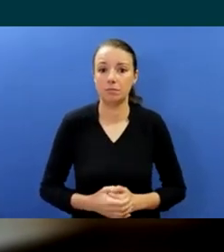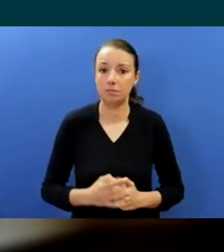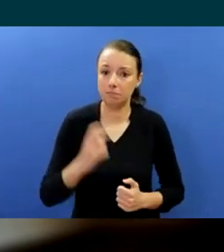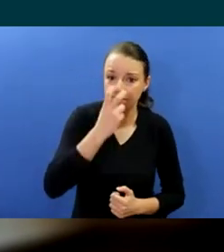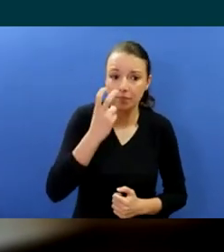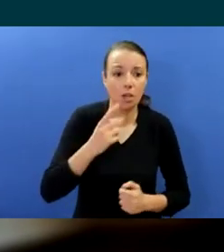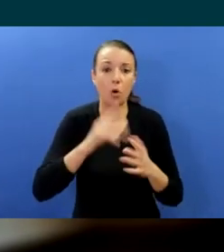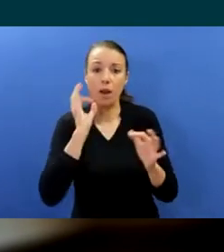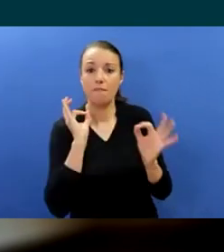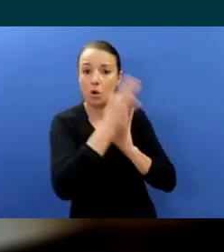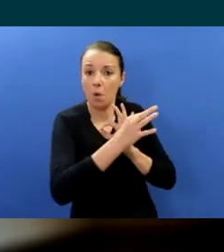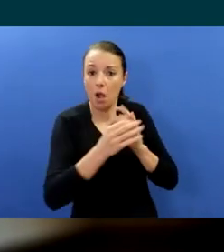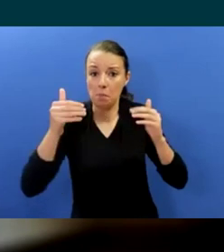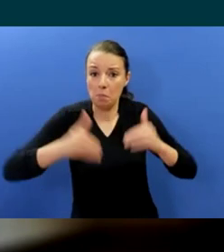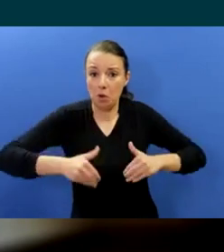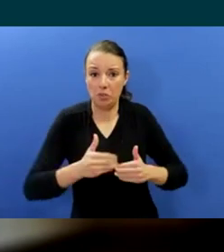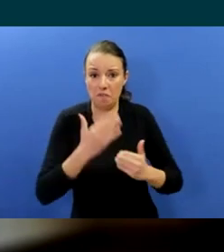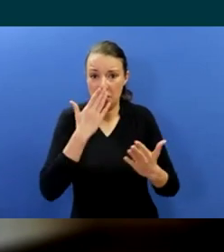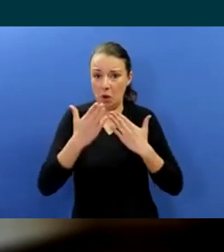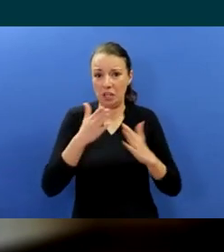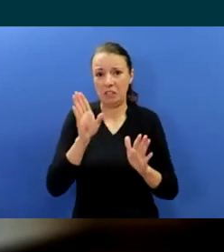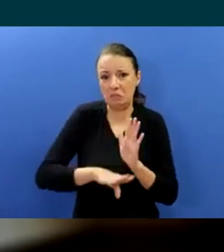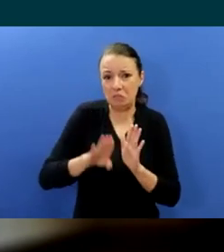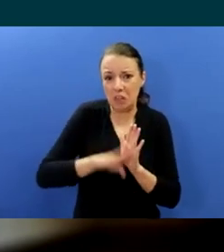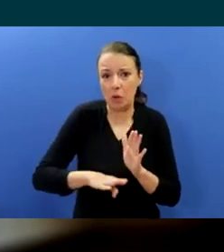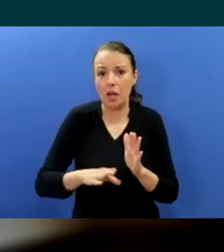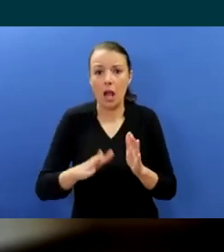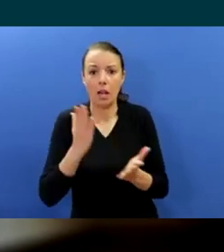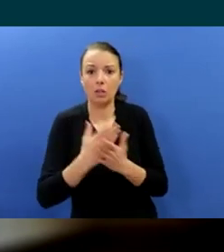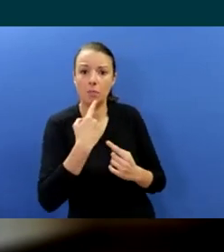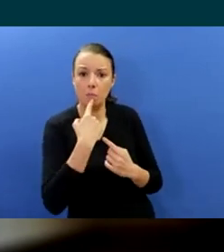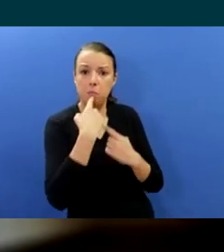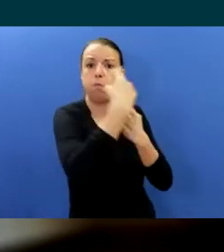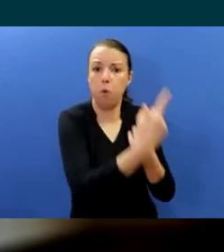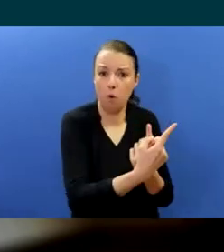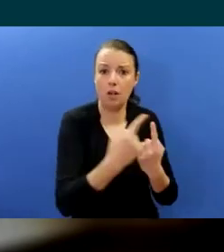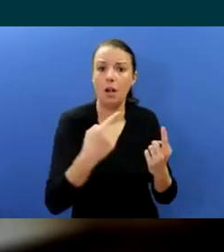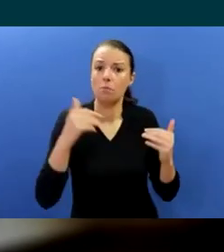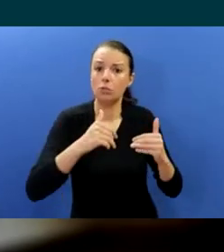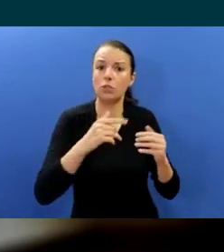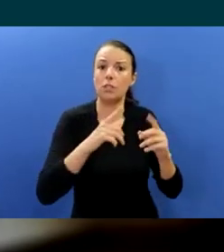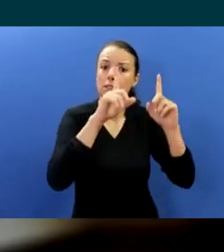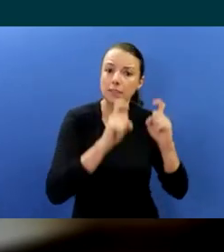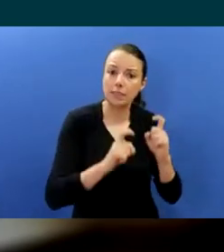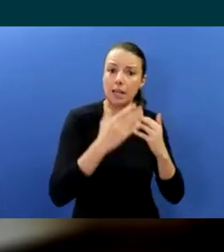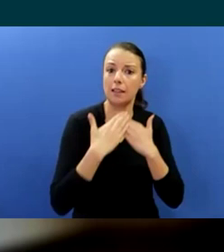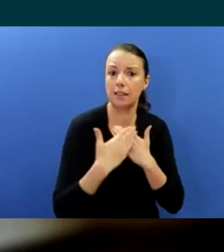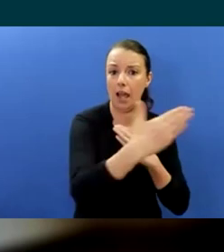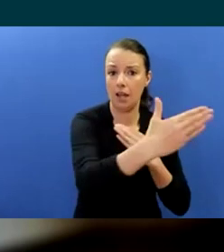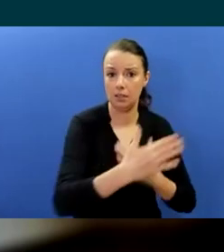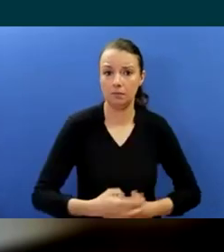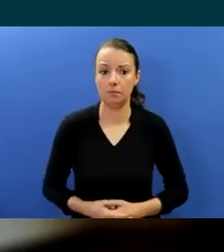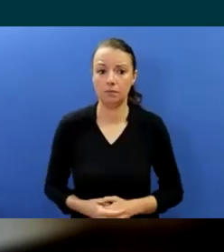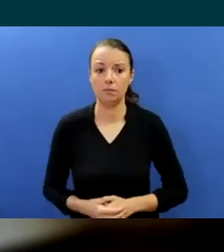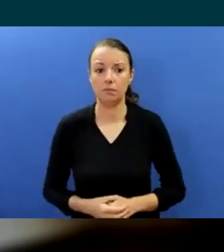to come. And it's already very difficult to do that, especially when you have high stakes urban project with a